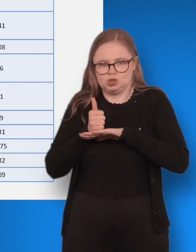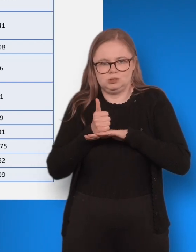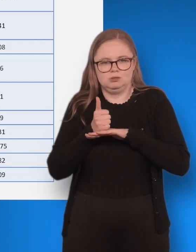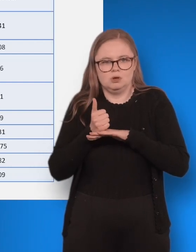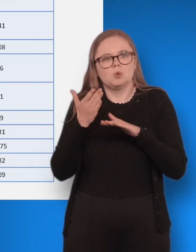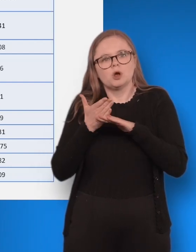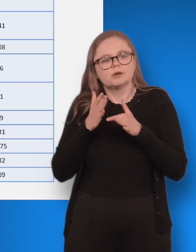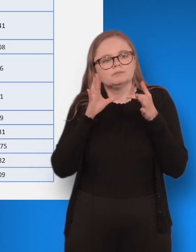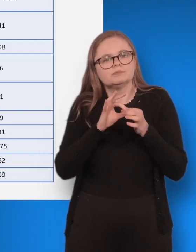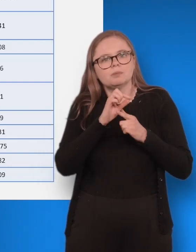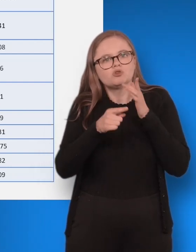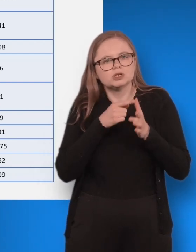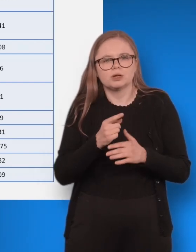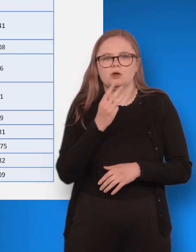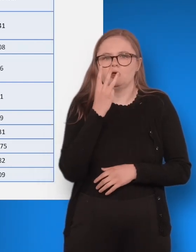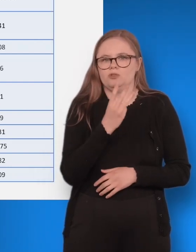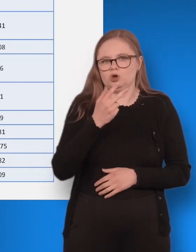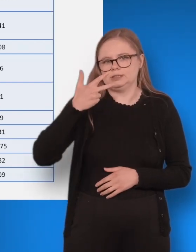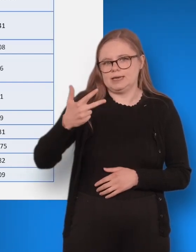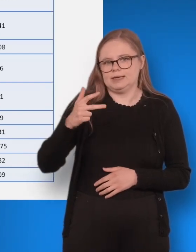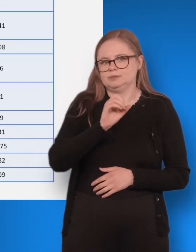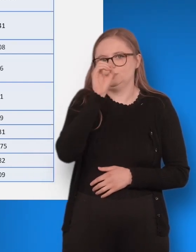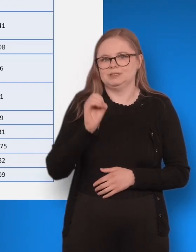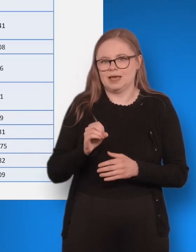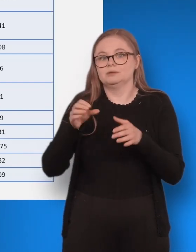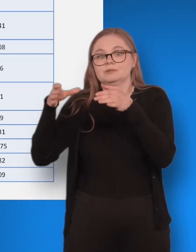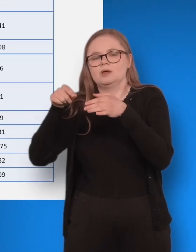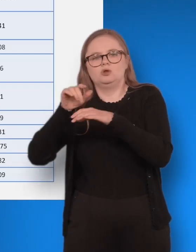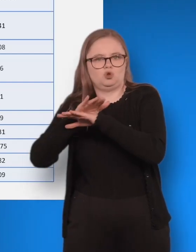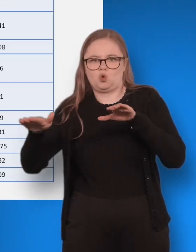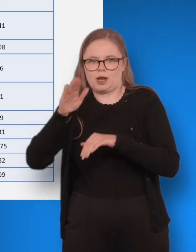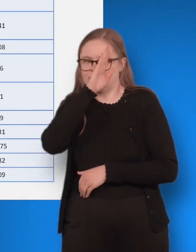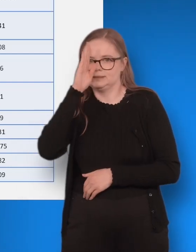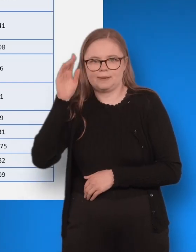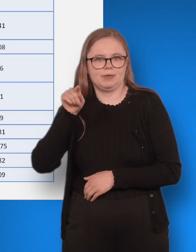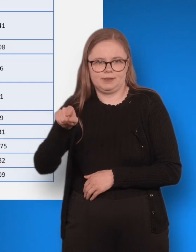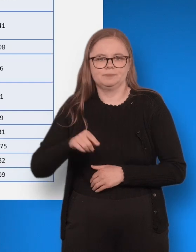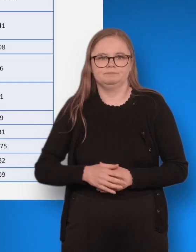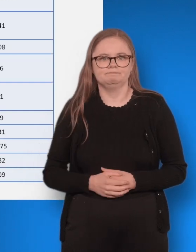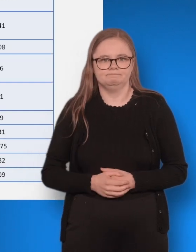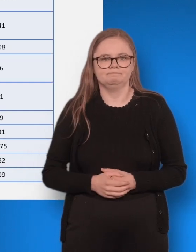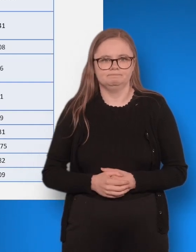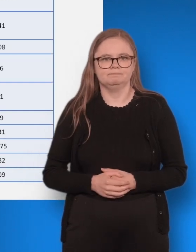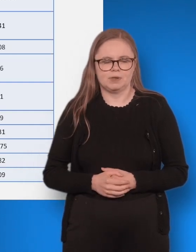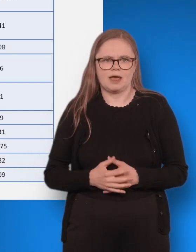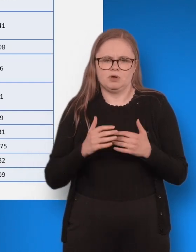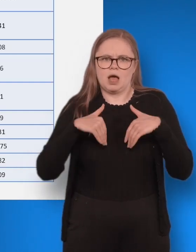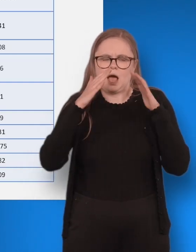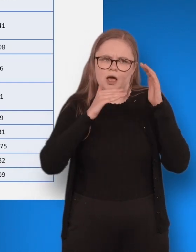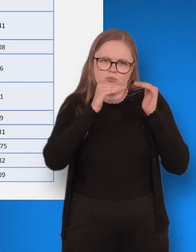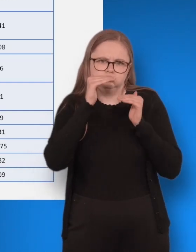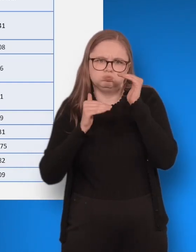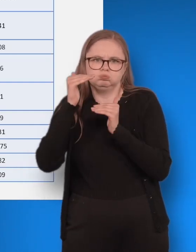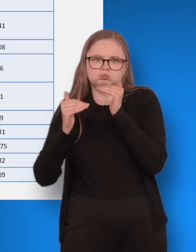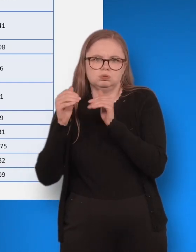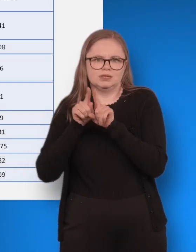on a project, 38% were non-academic. There's a high level of variation in